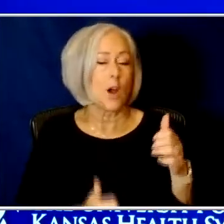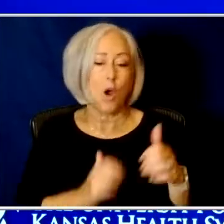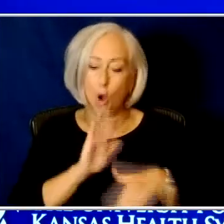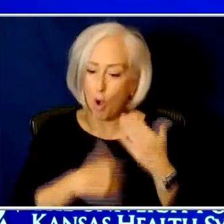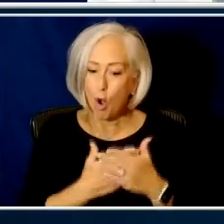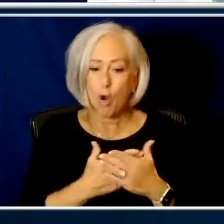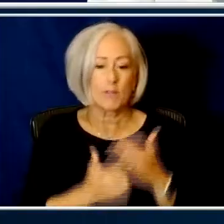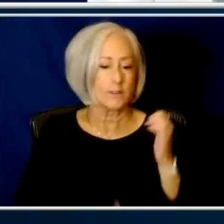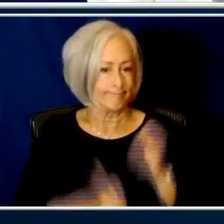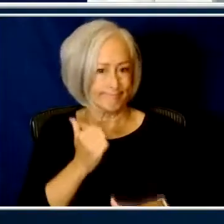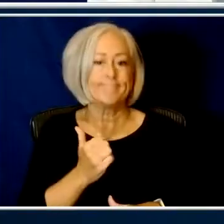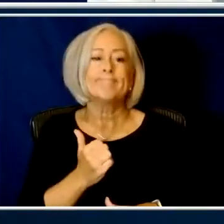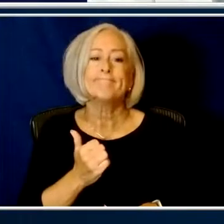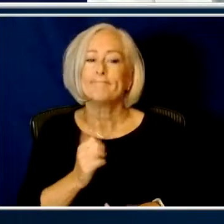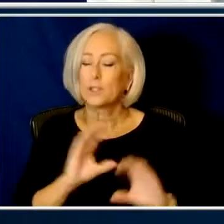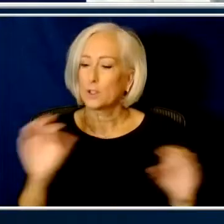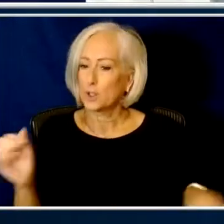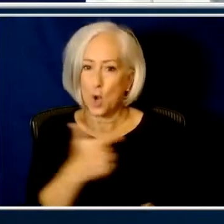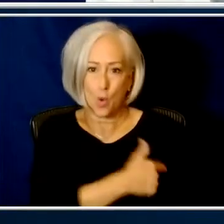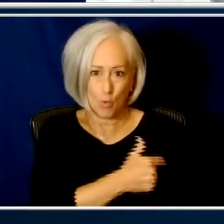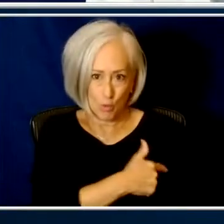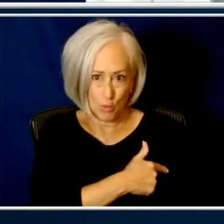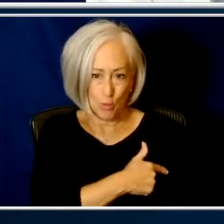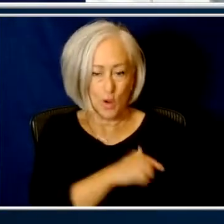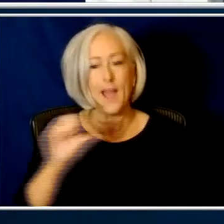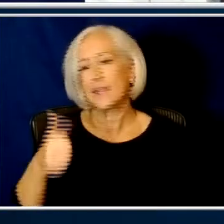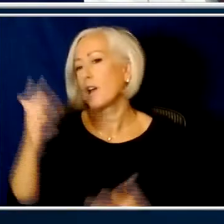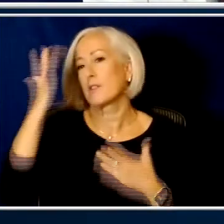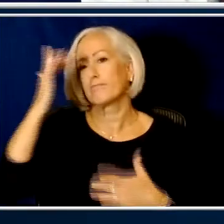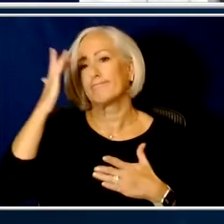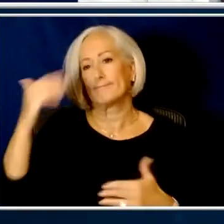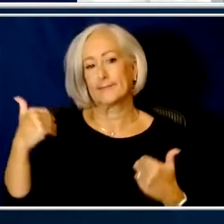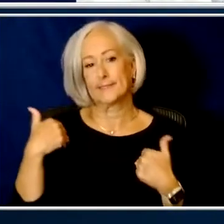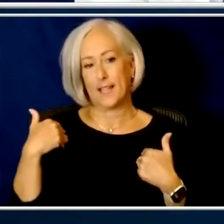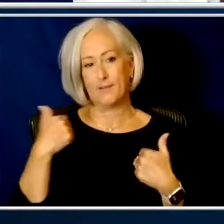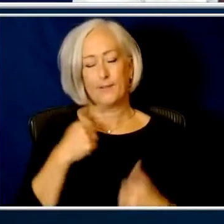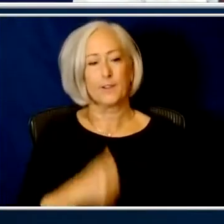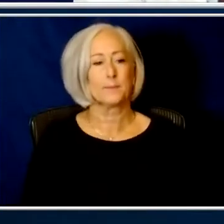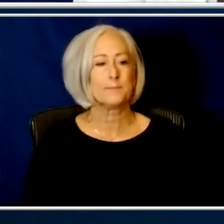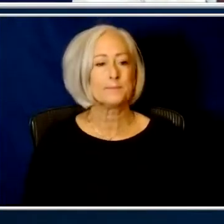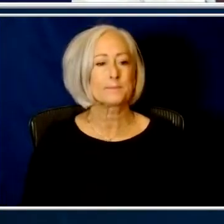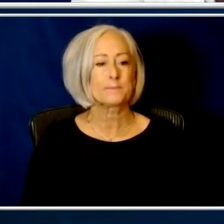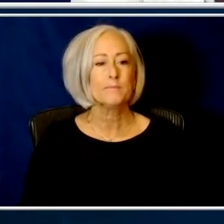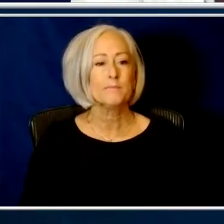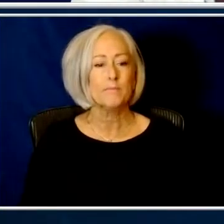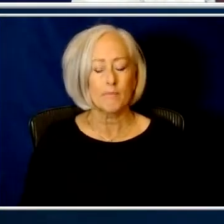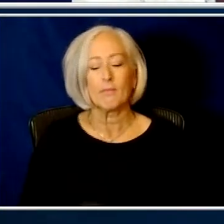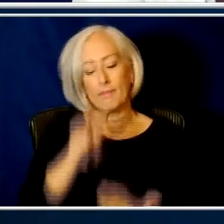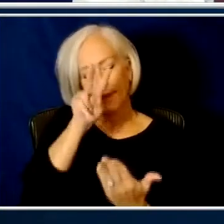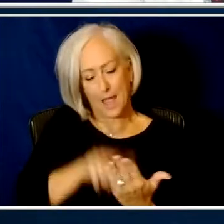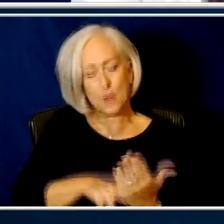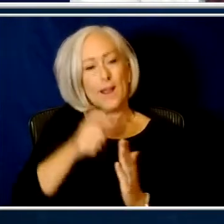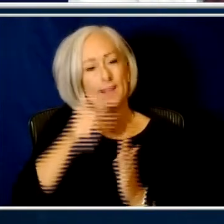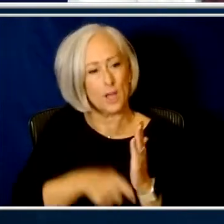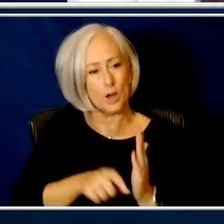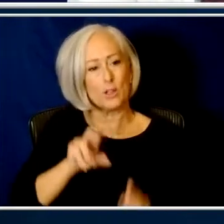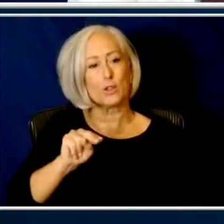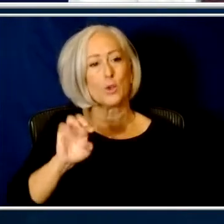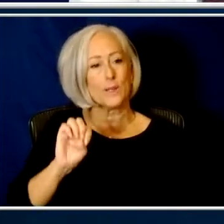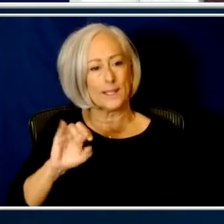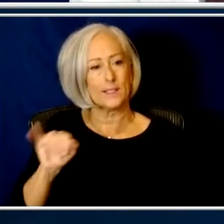So. Yeah, I think that's really the key. And I did read that article in the New England Journal, and it said, gosh, high neutralizing antibody titers may be a little